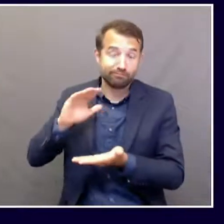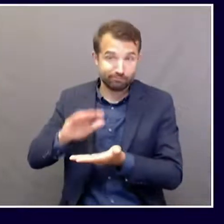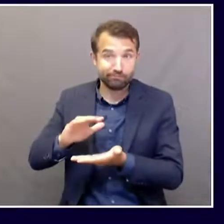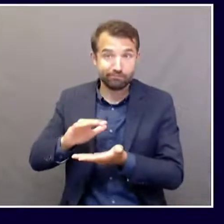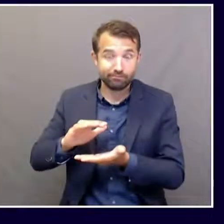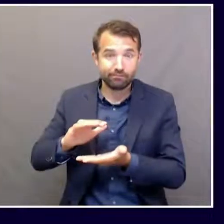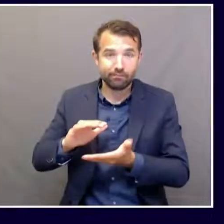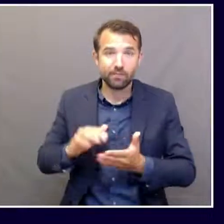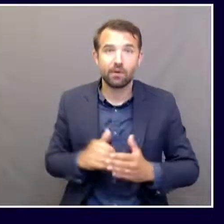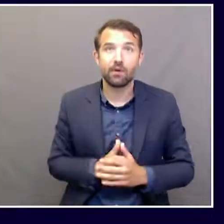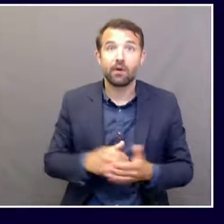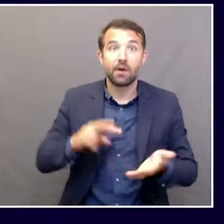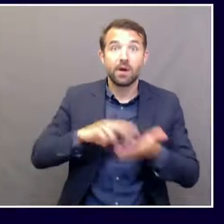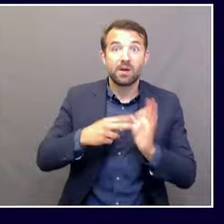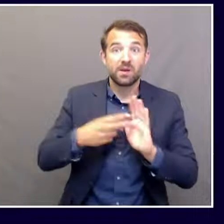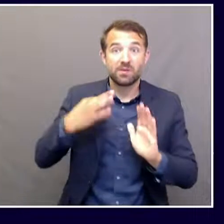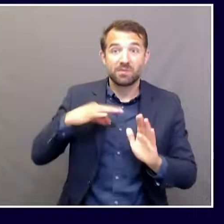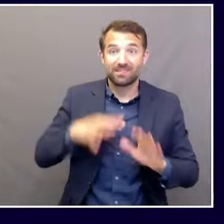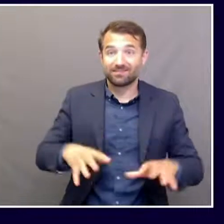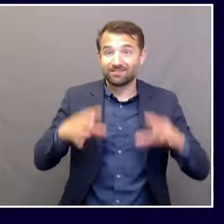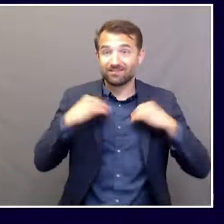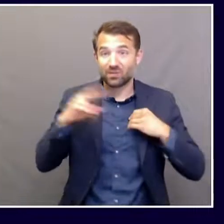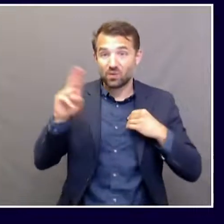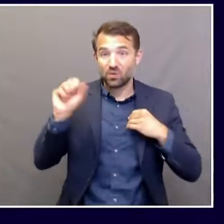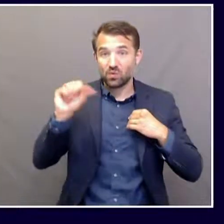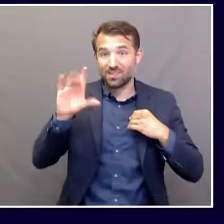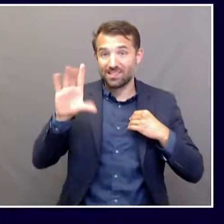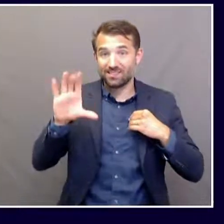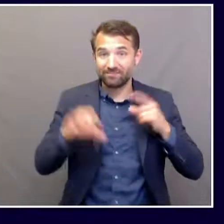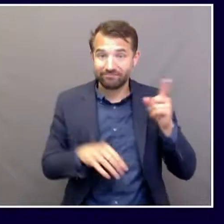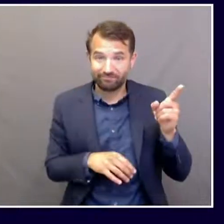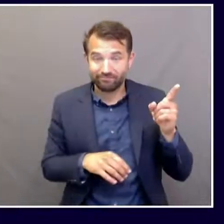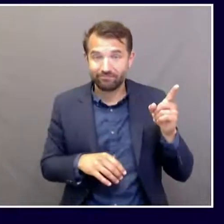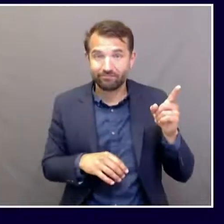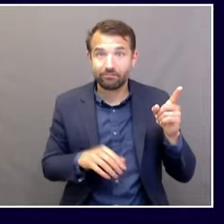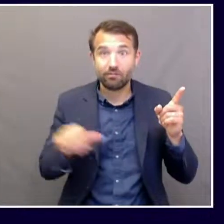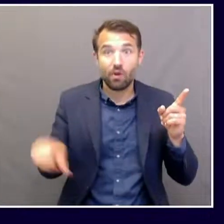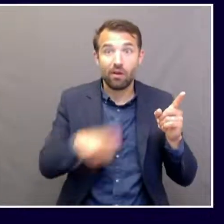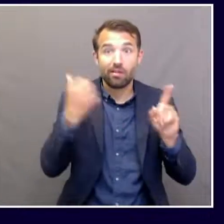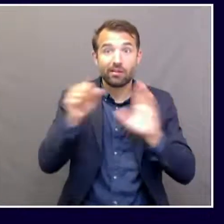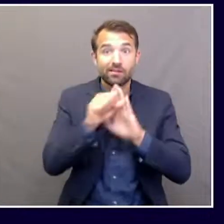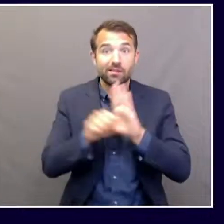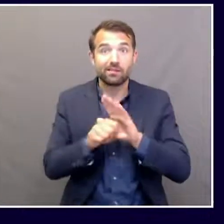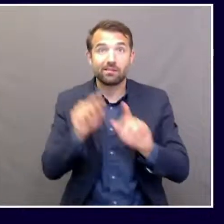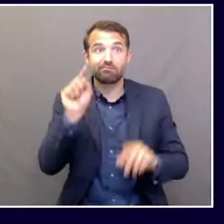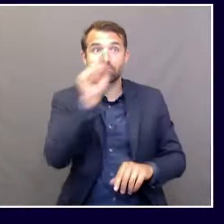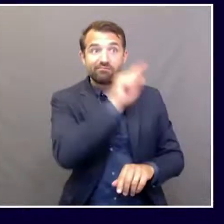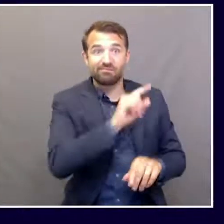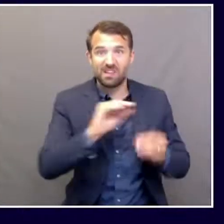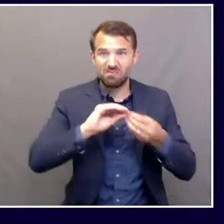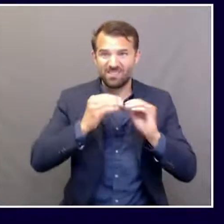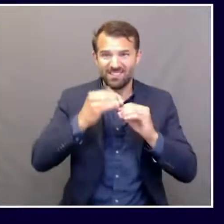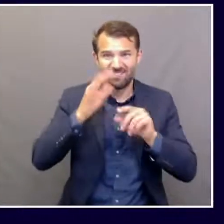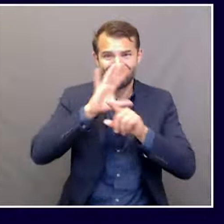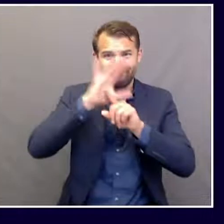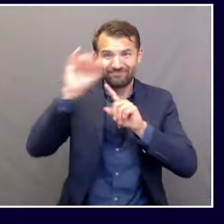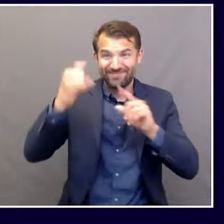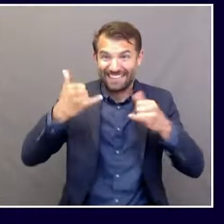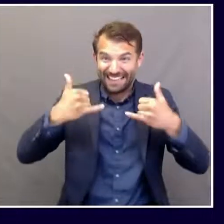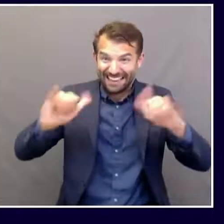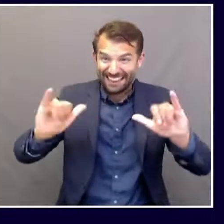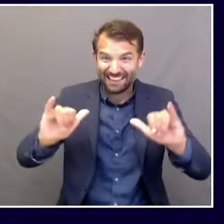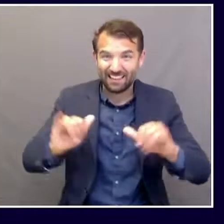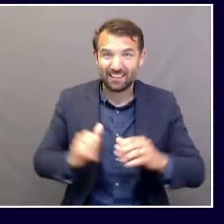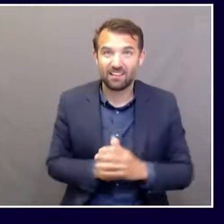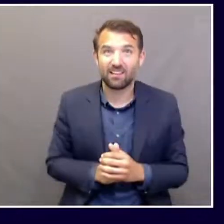to make those changes in ways that if we had been in another state, there may have been more concern. It's important to note at the same time, though,